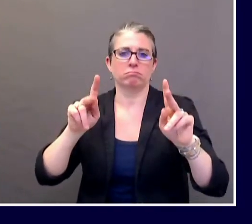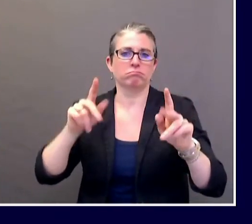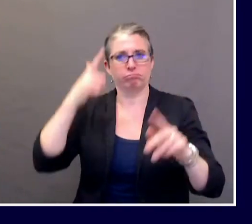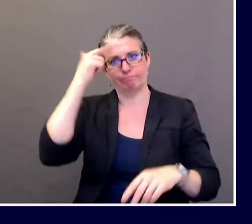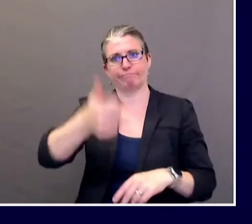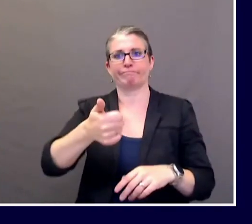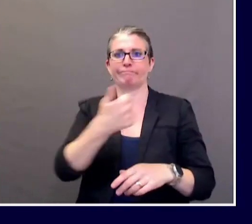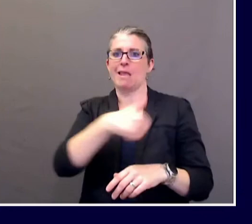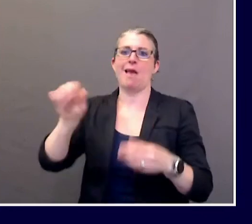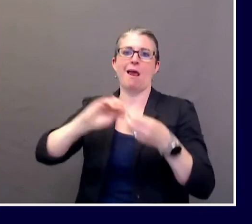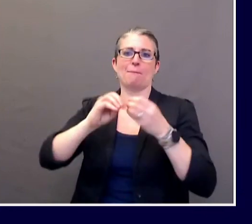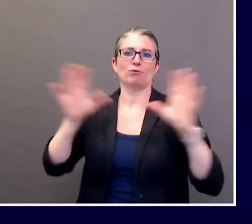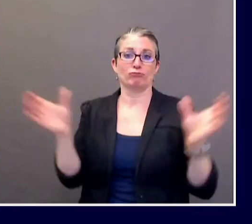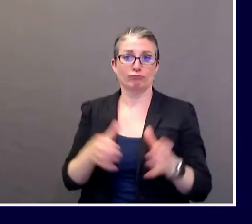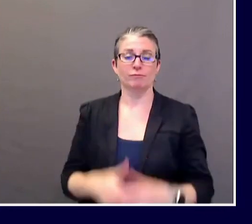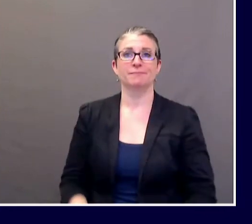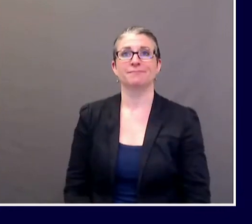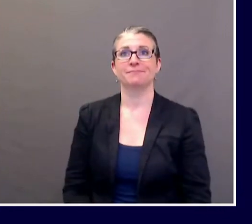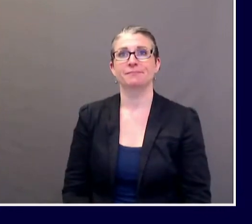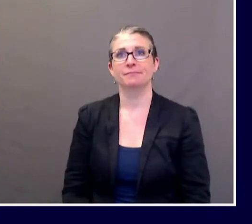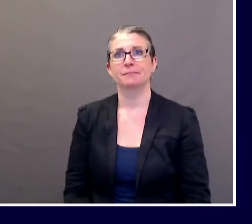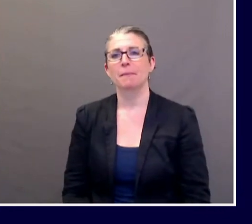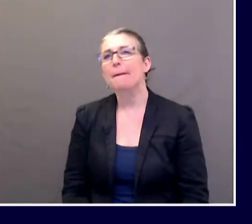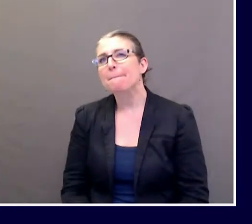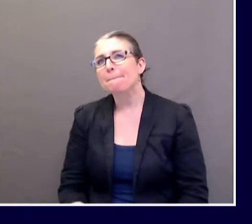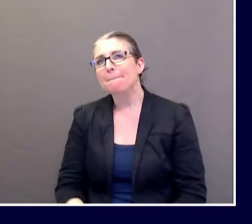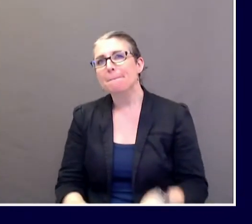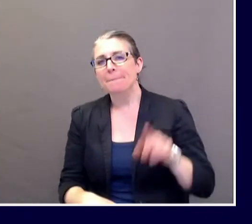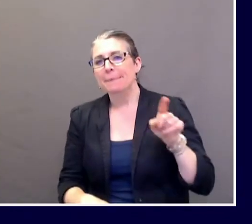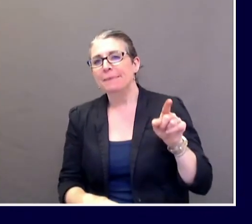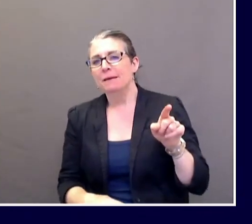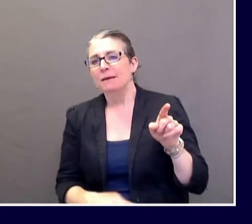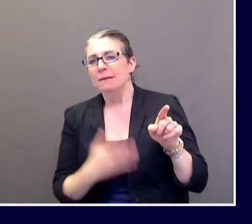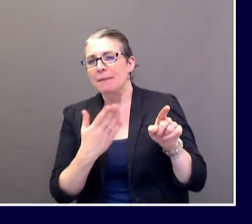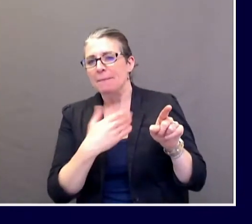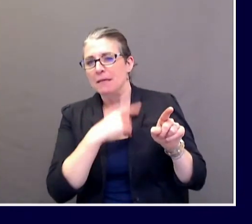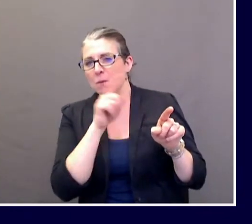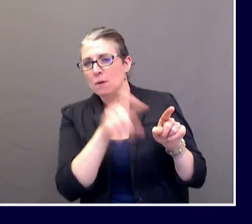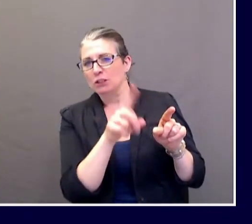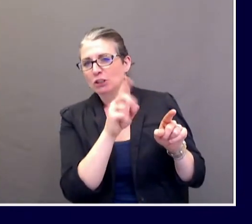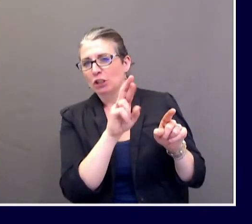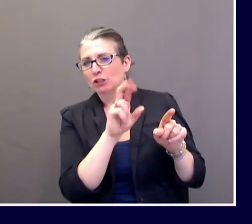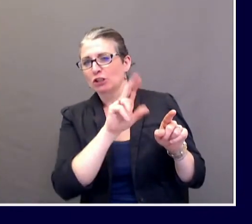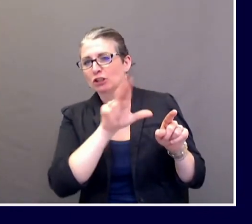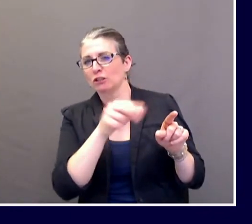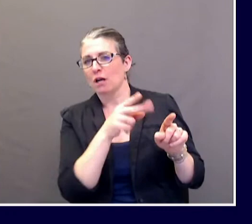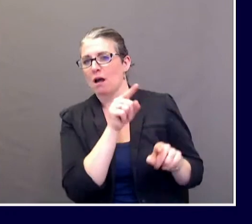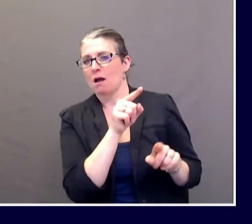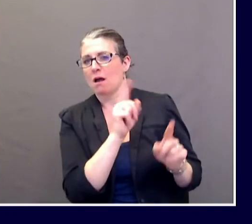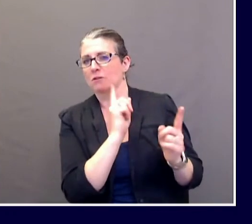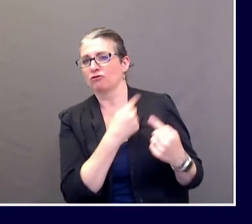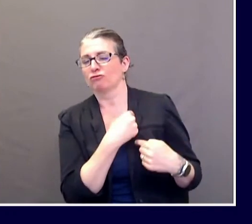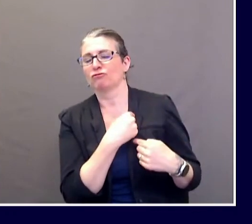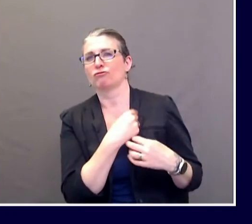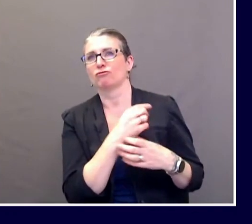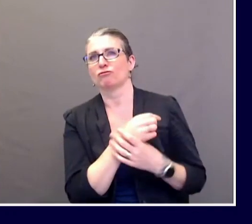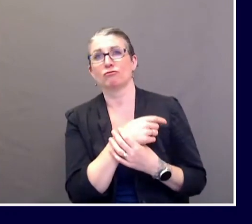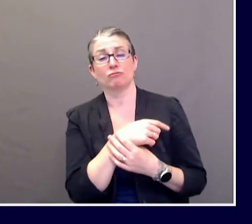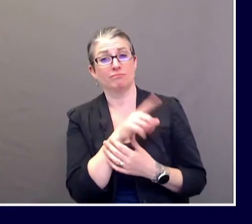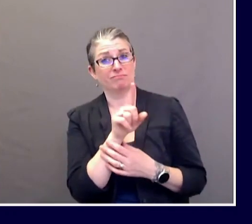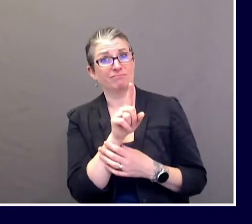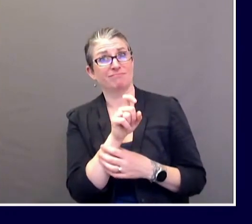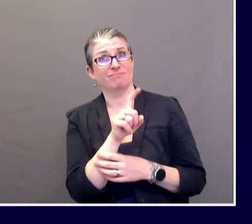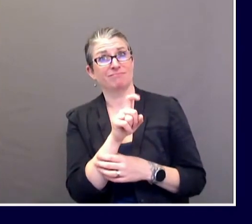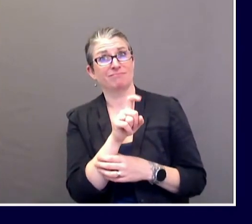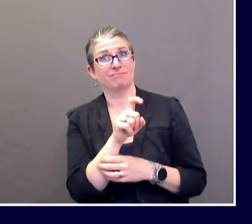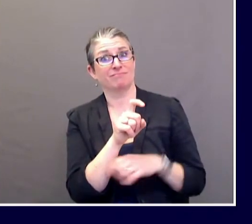Shah, you mentioned the studies that were conducted about outdoor transmission before. The US CDC guidance was just that,